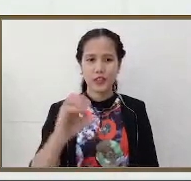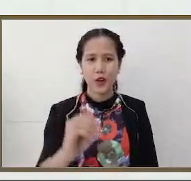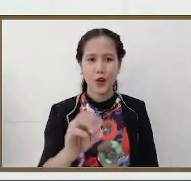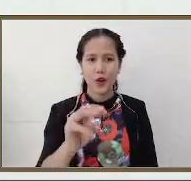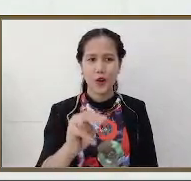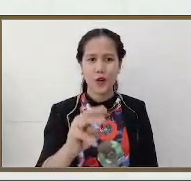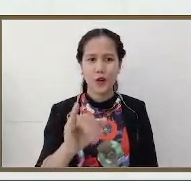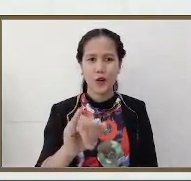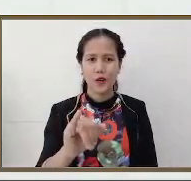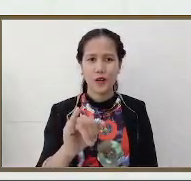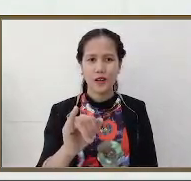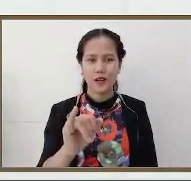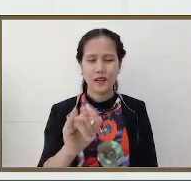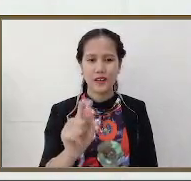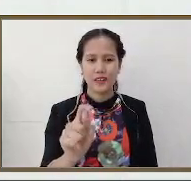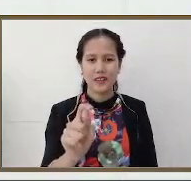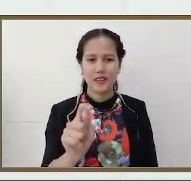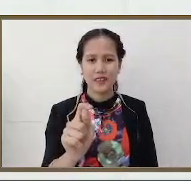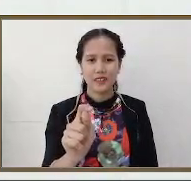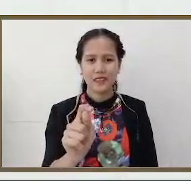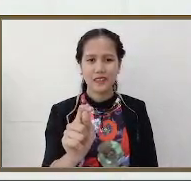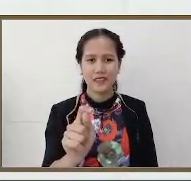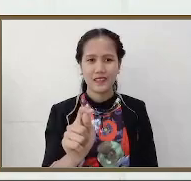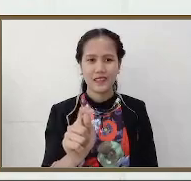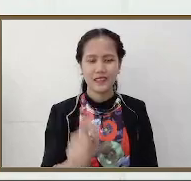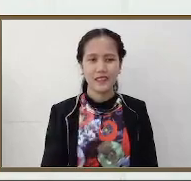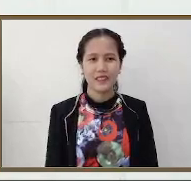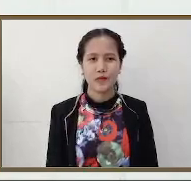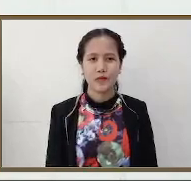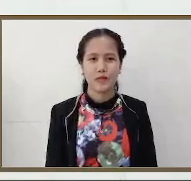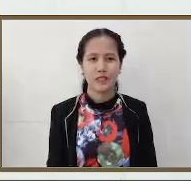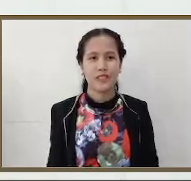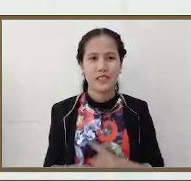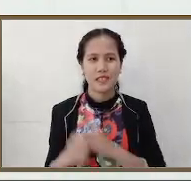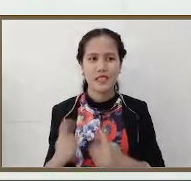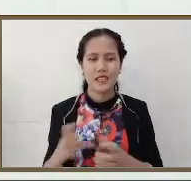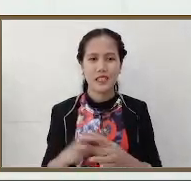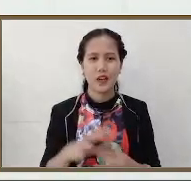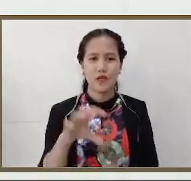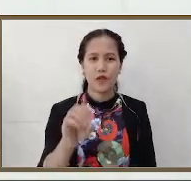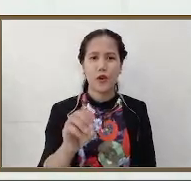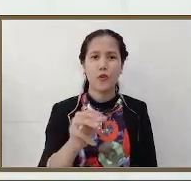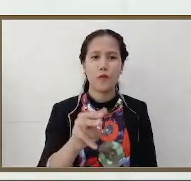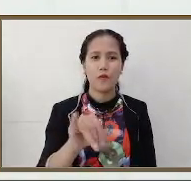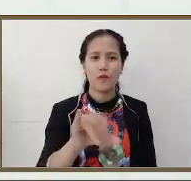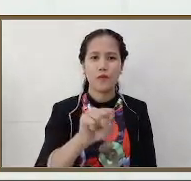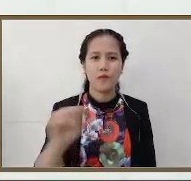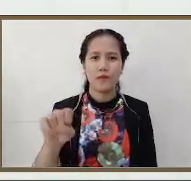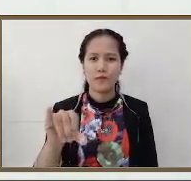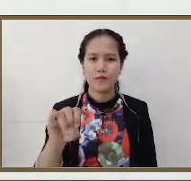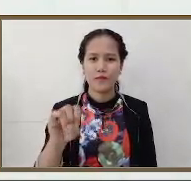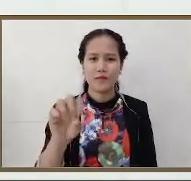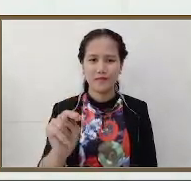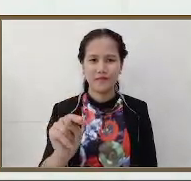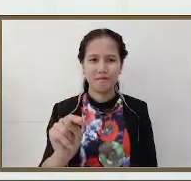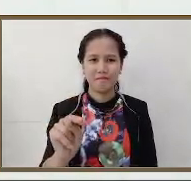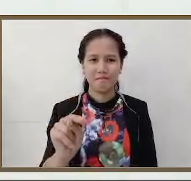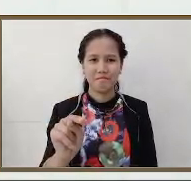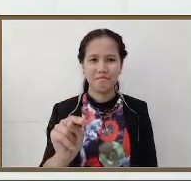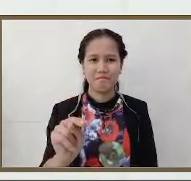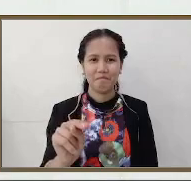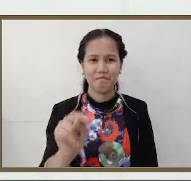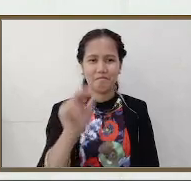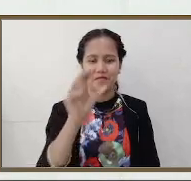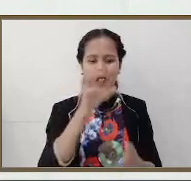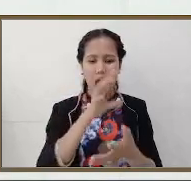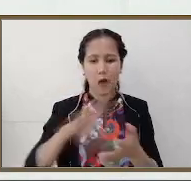Pastor, because yung pagre-reject natin, we are omitting something from the knowledge of God. Lalong-lalo na pag hindi natin